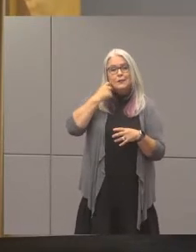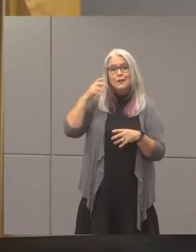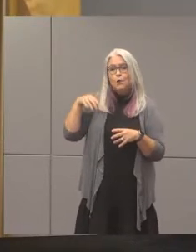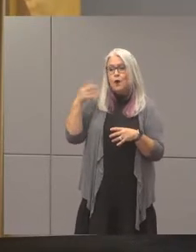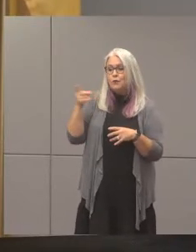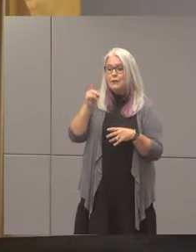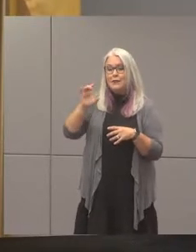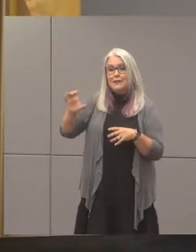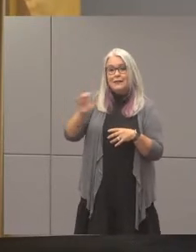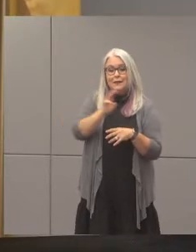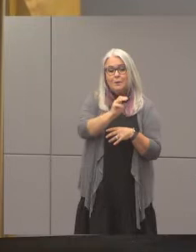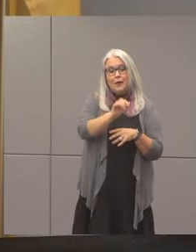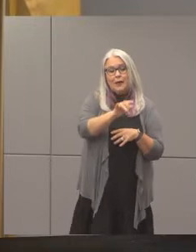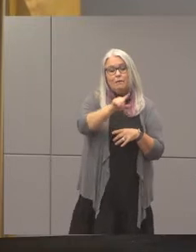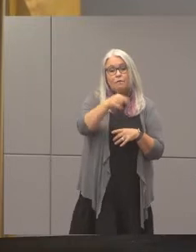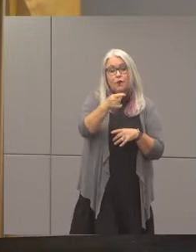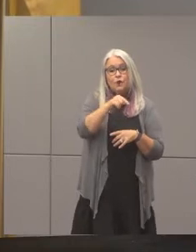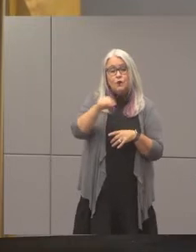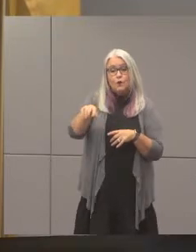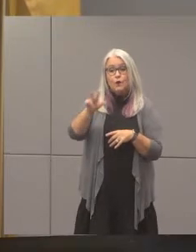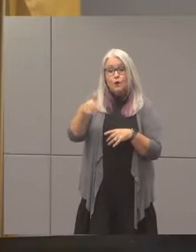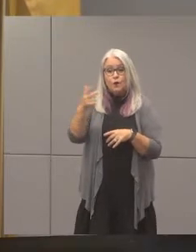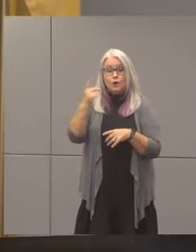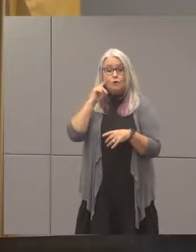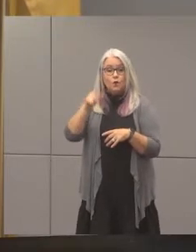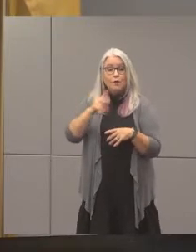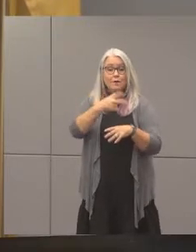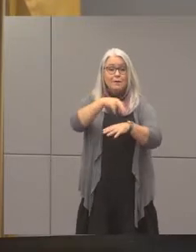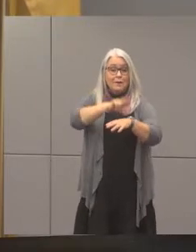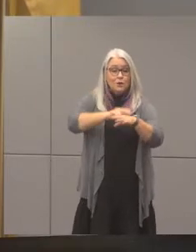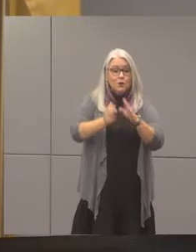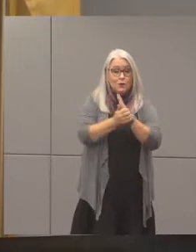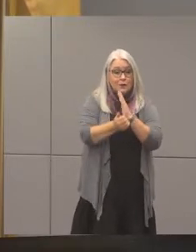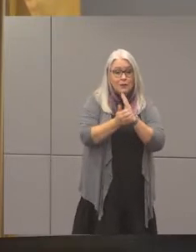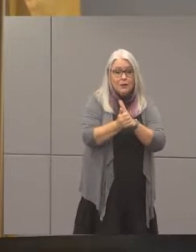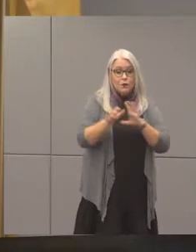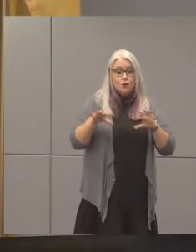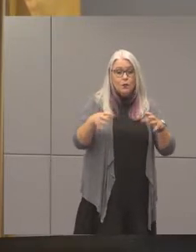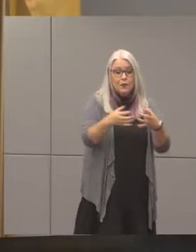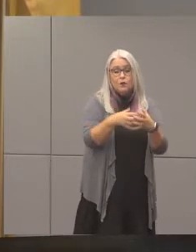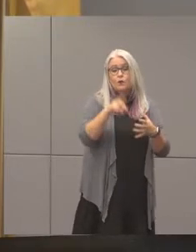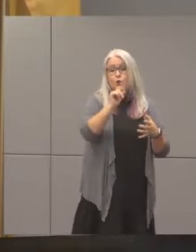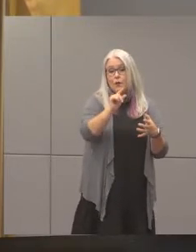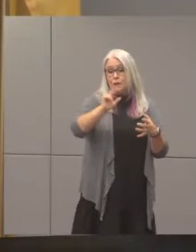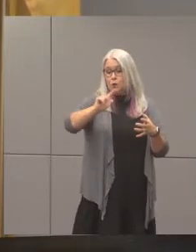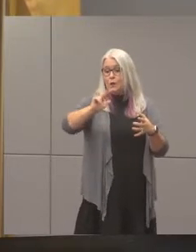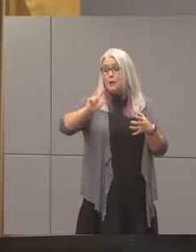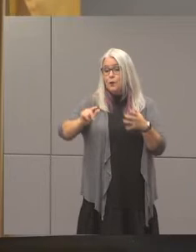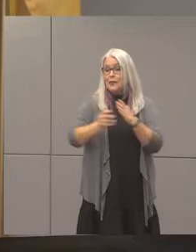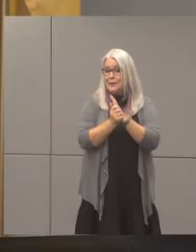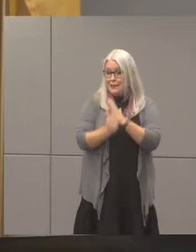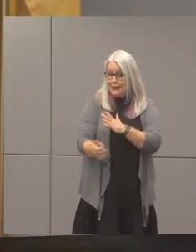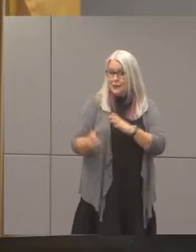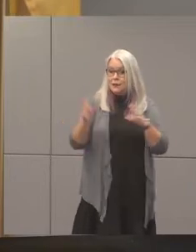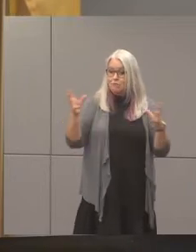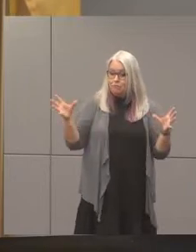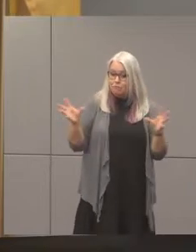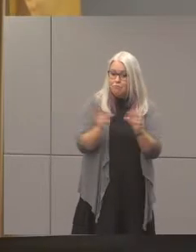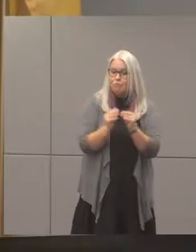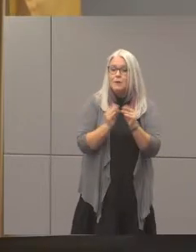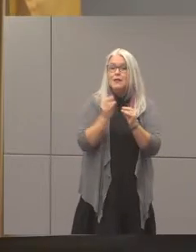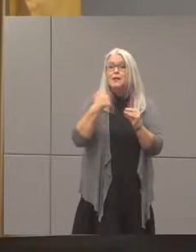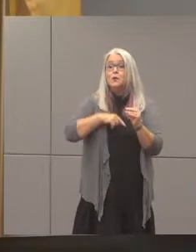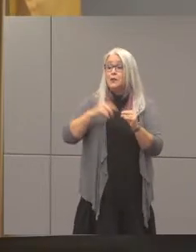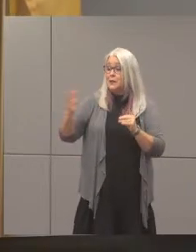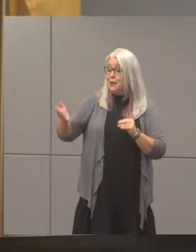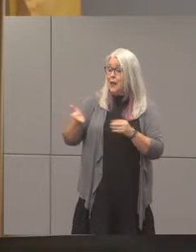through 3rd for the National Skills Coalition 2023 Skills Summit, where he was asked to be a guest speaker